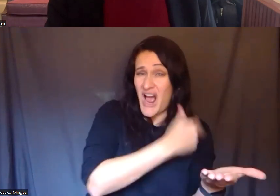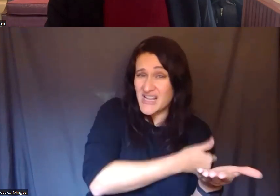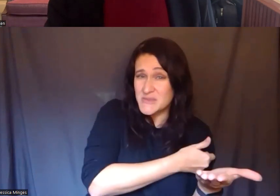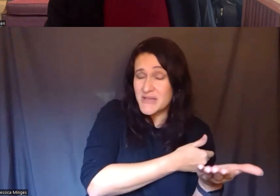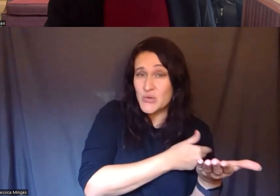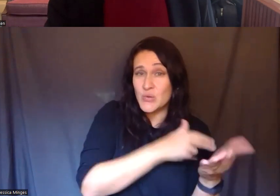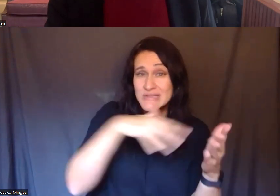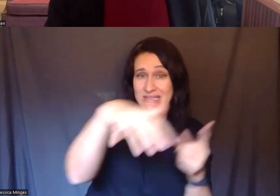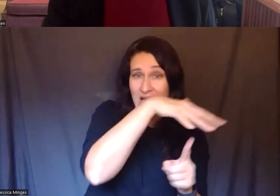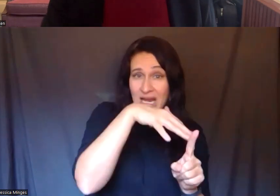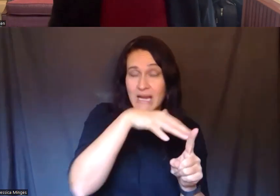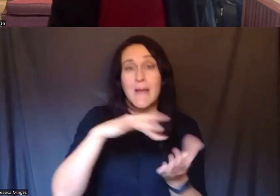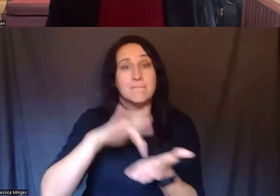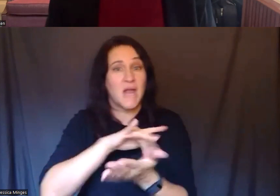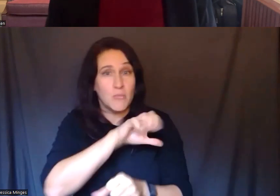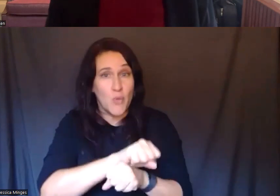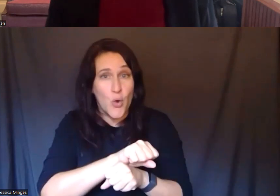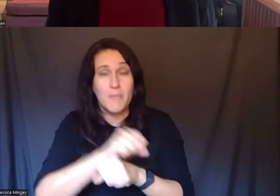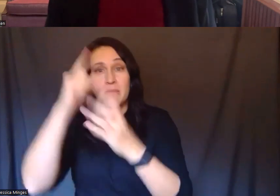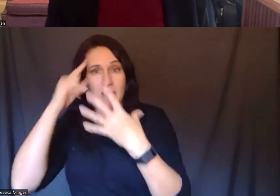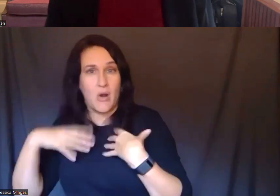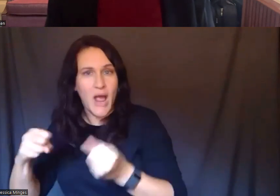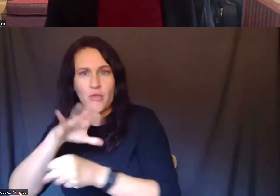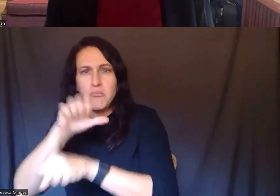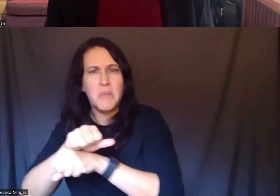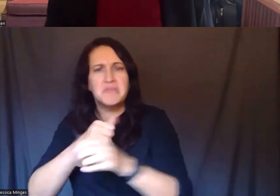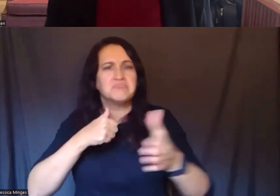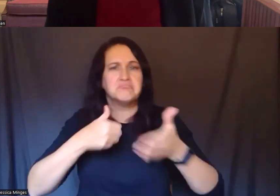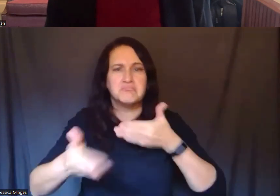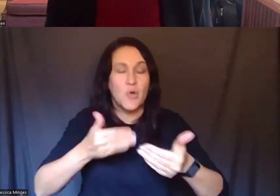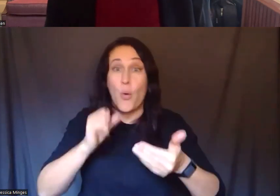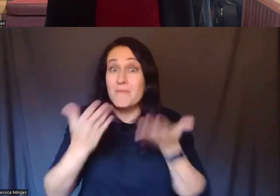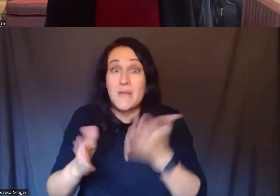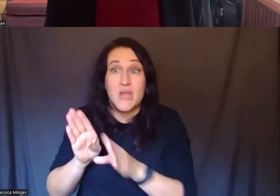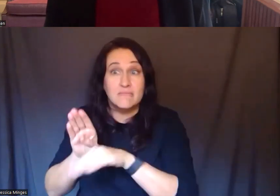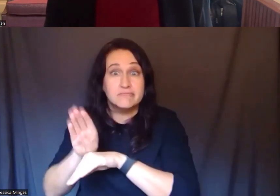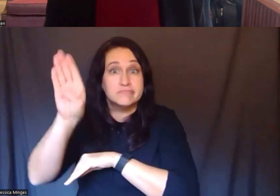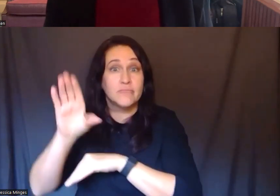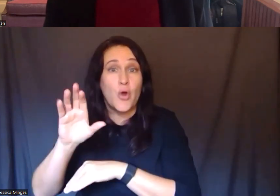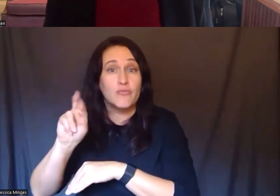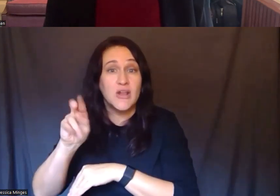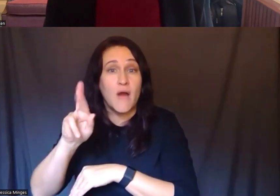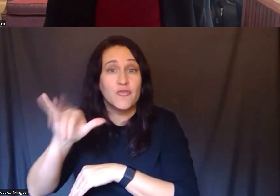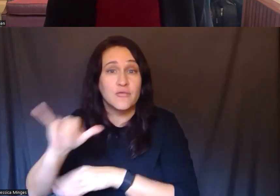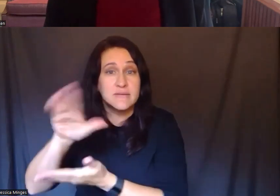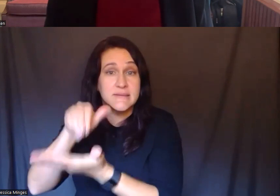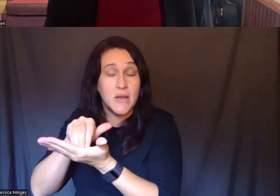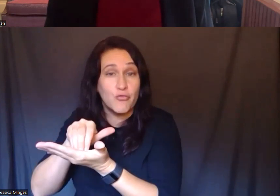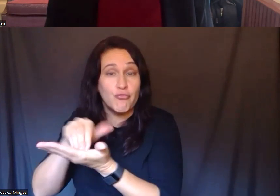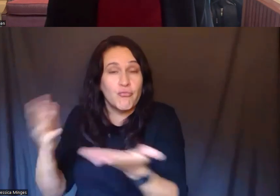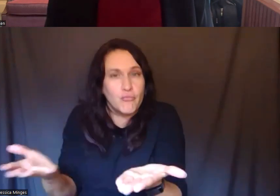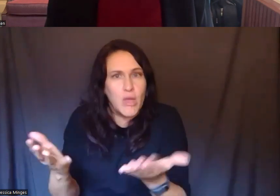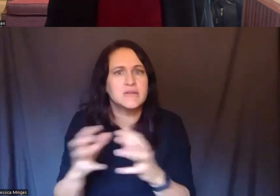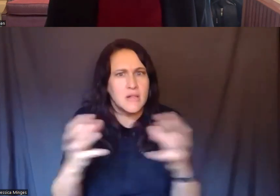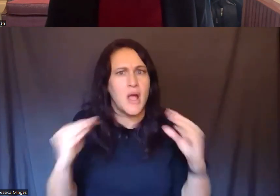medical appointment, whether we're in a mental health appointment, or in a recovery center, there is so much more we can